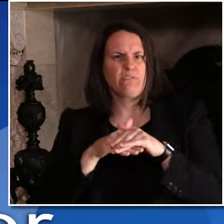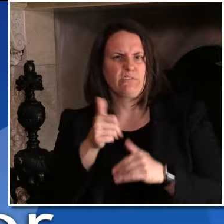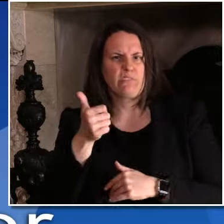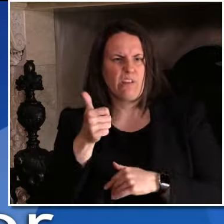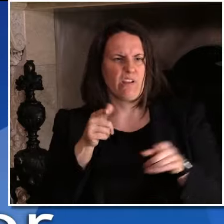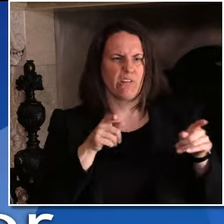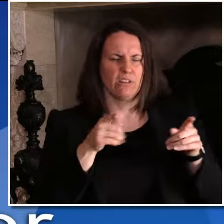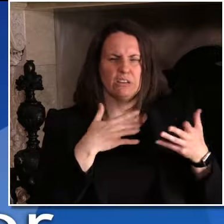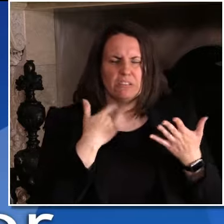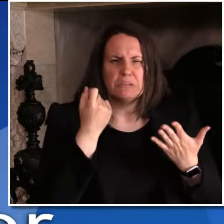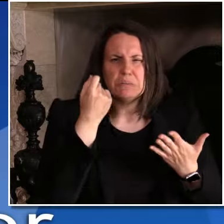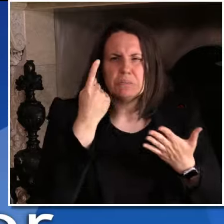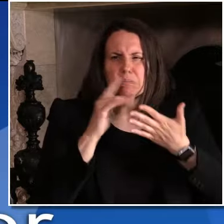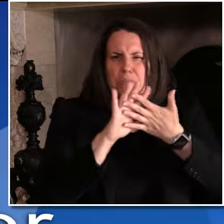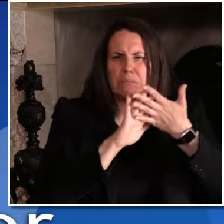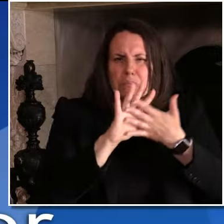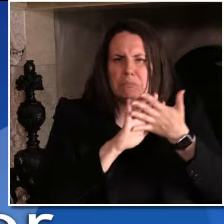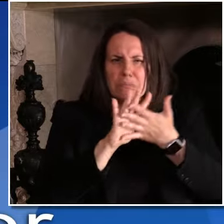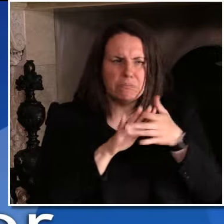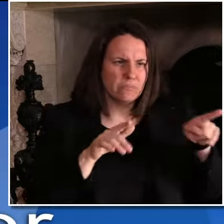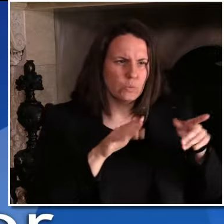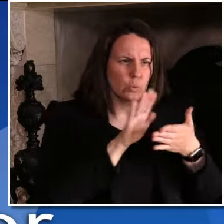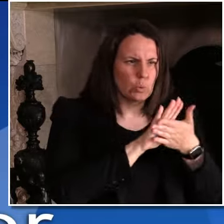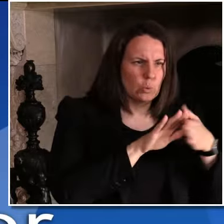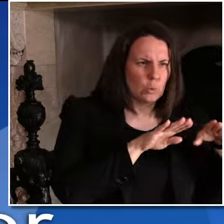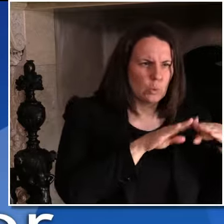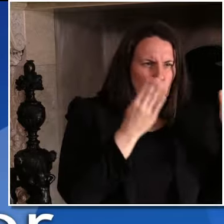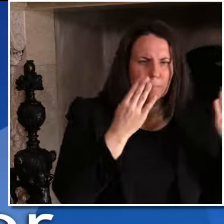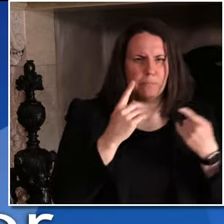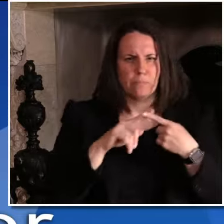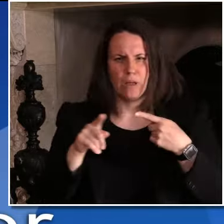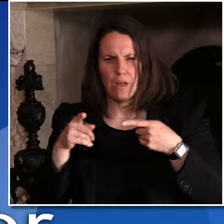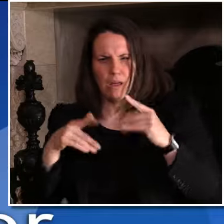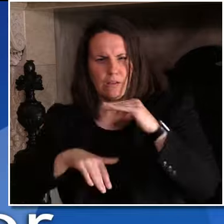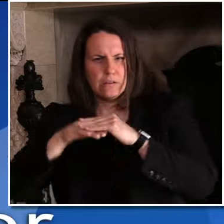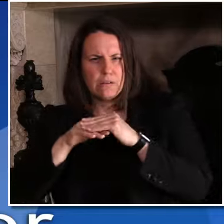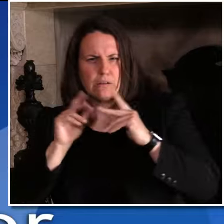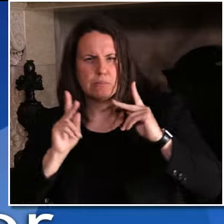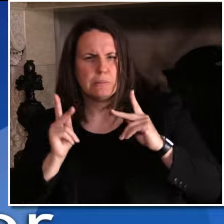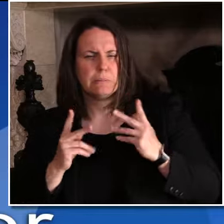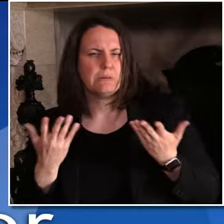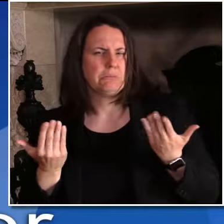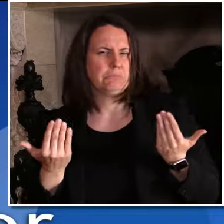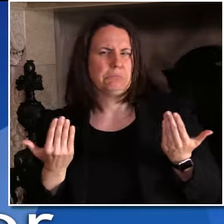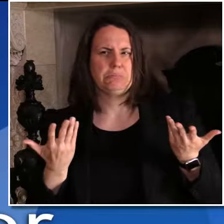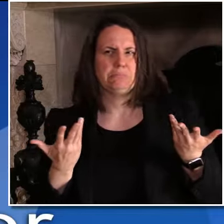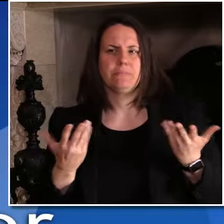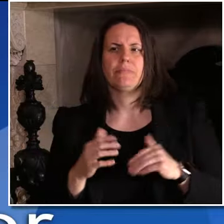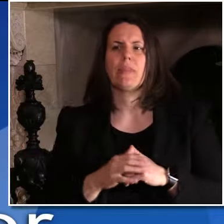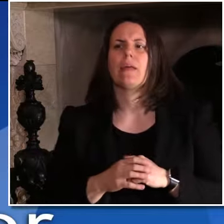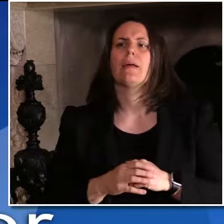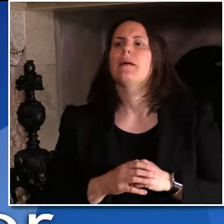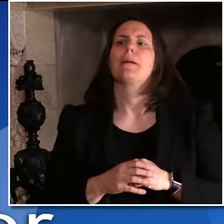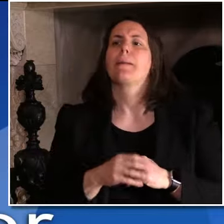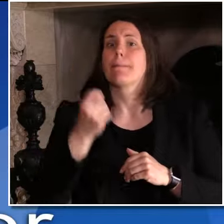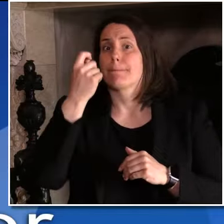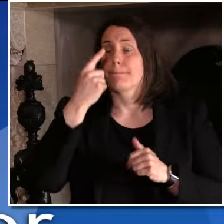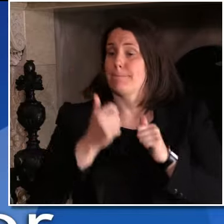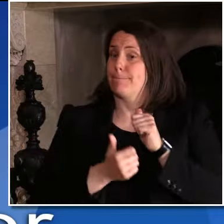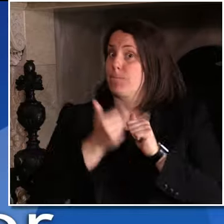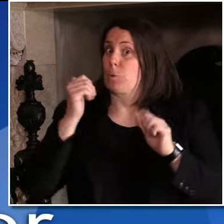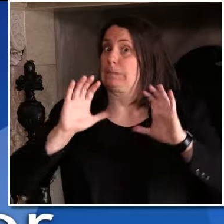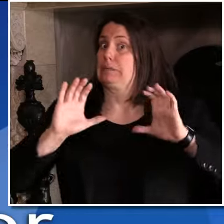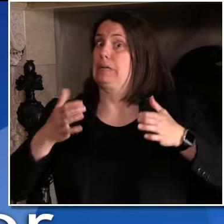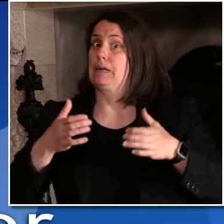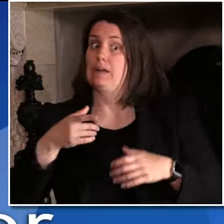to be contradicting. They seem to contradict themselves, especially because most classes, even summer school classes,